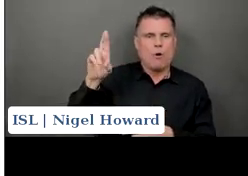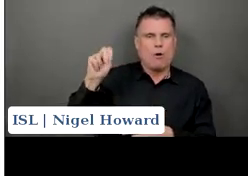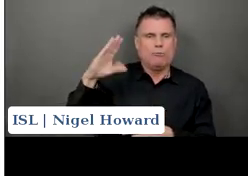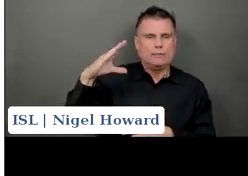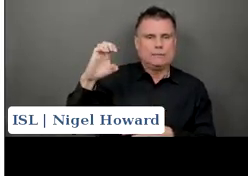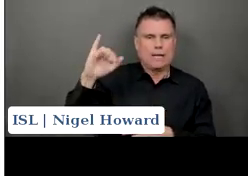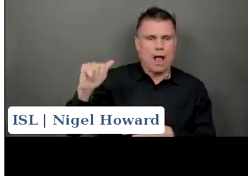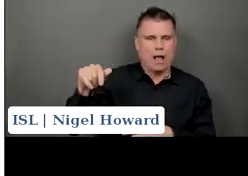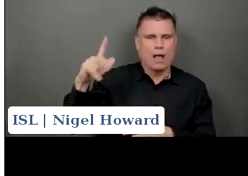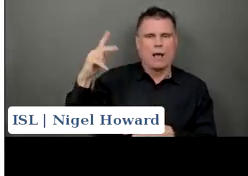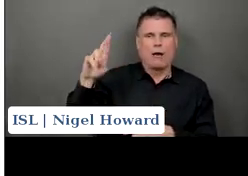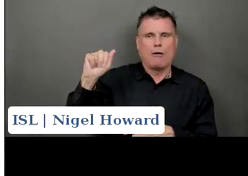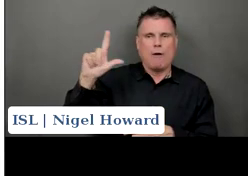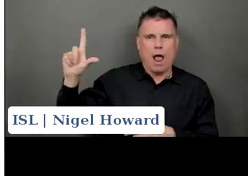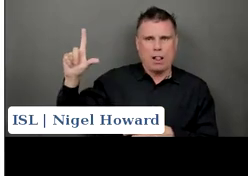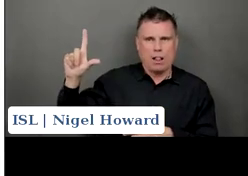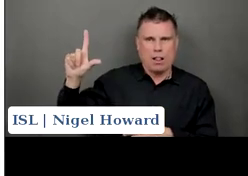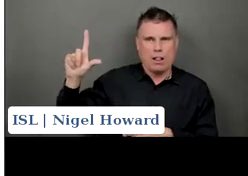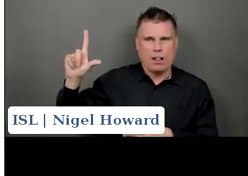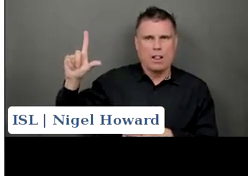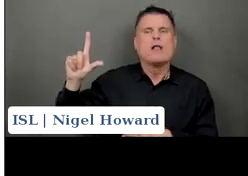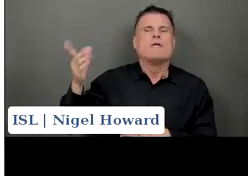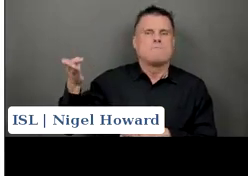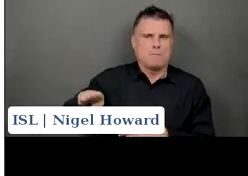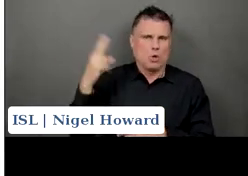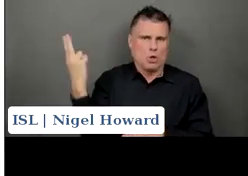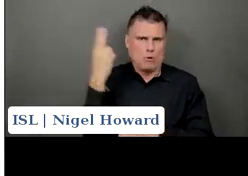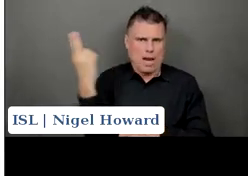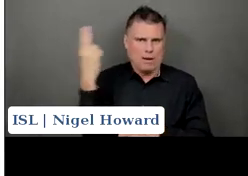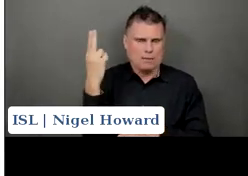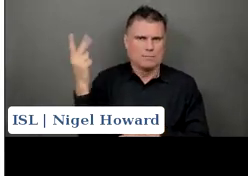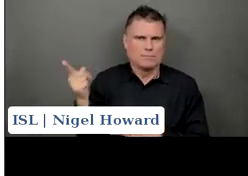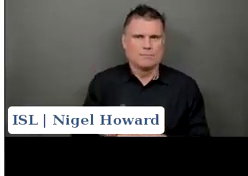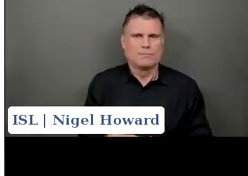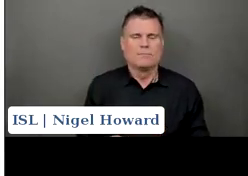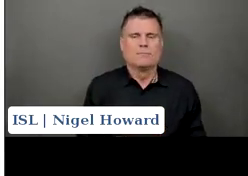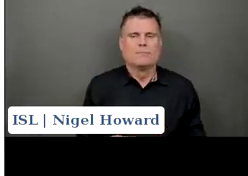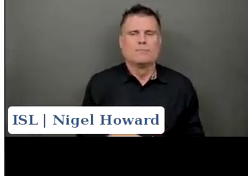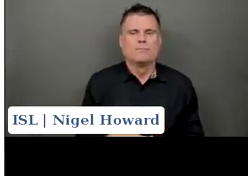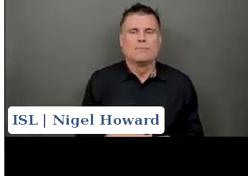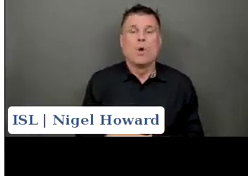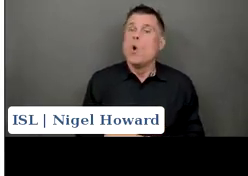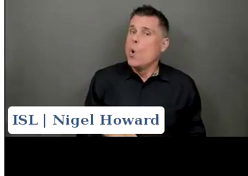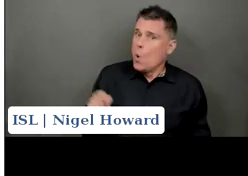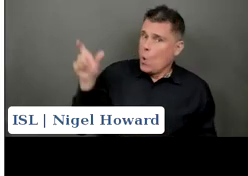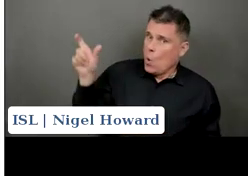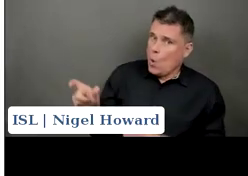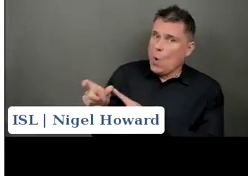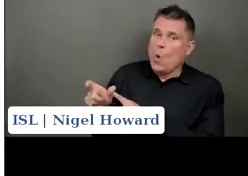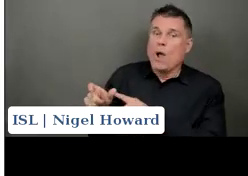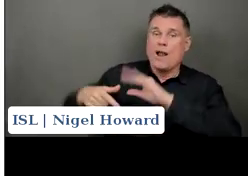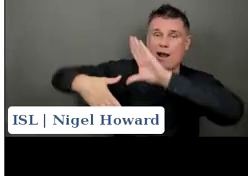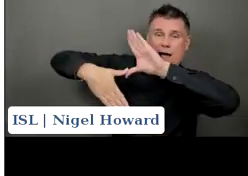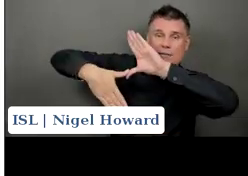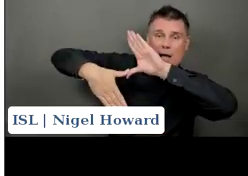And Uruguay is really seen as a standard setter in Latin America around care and support systems. So